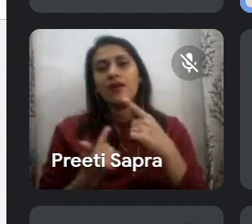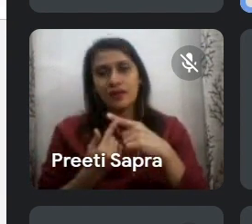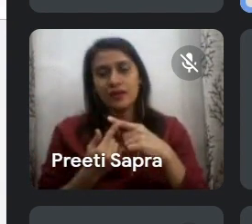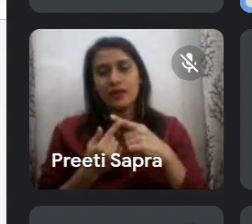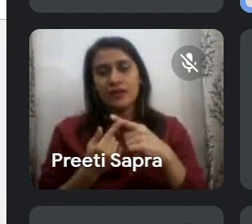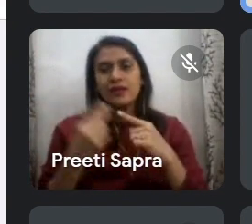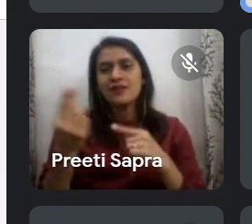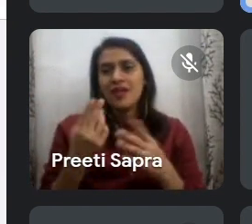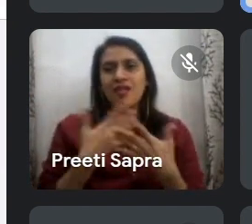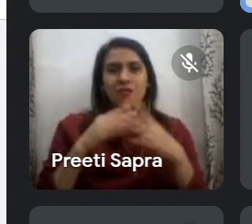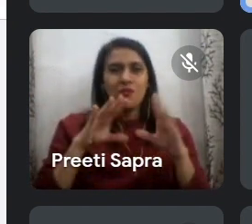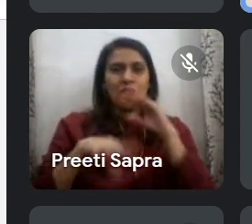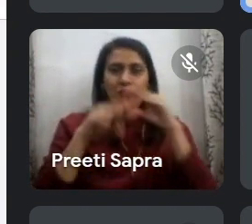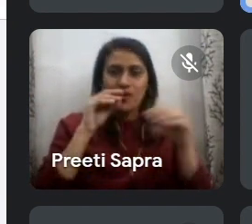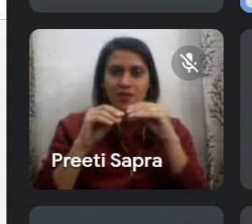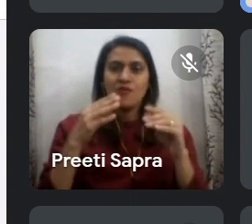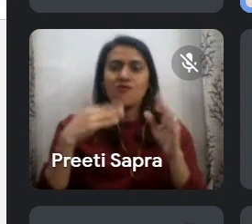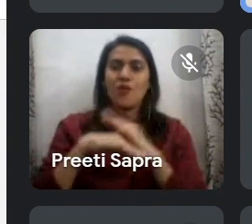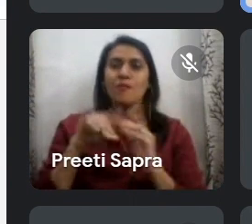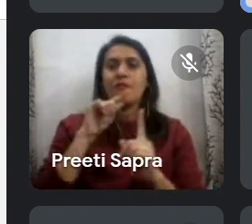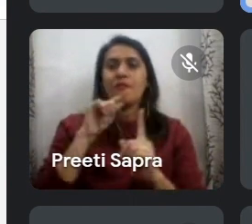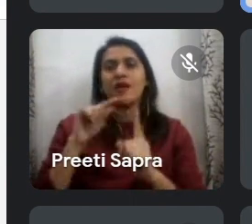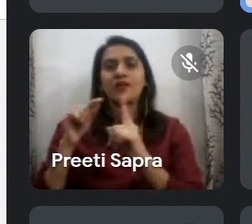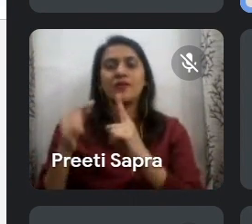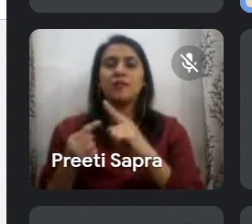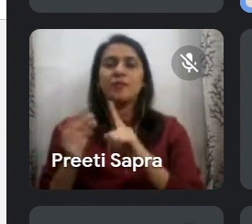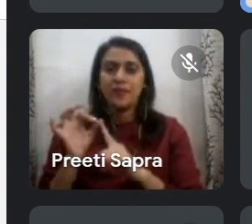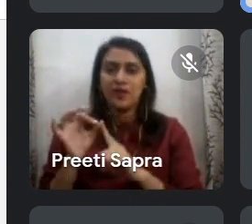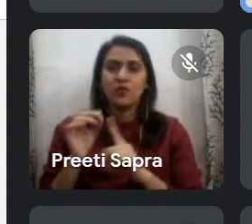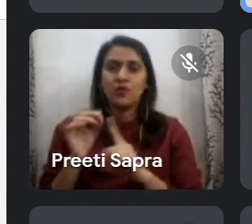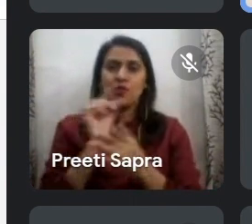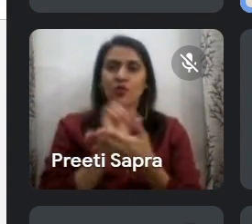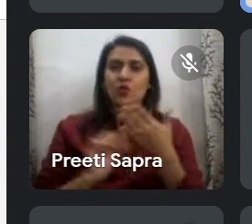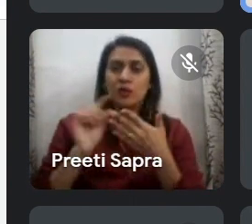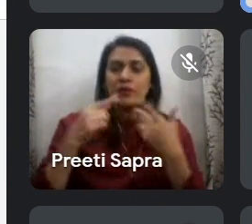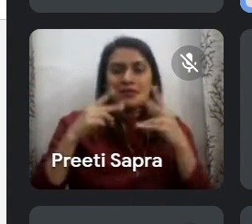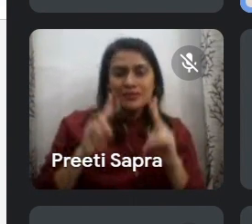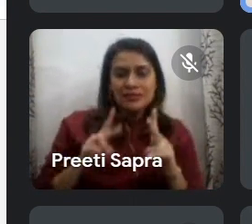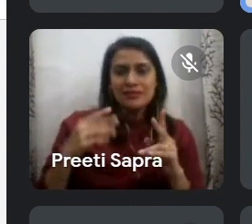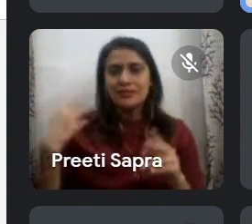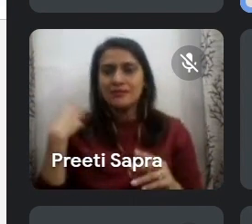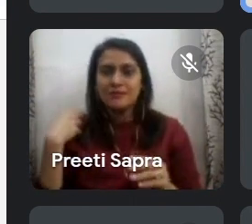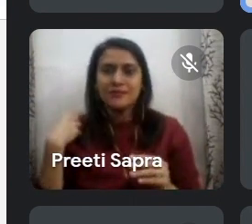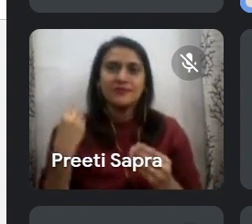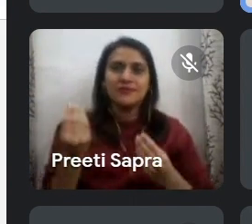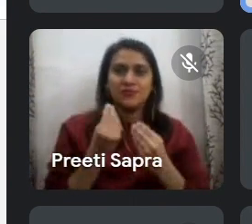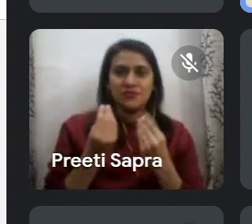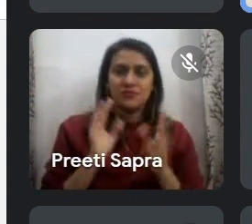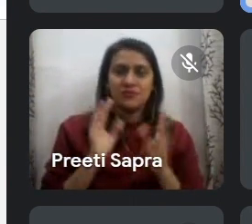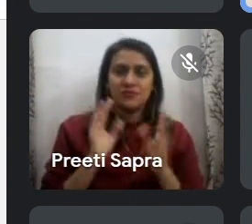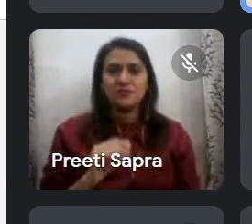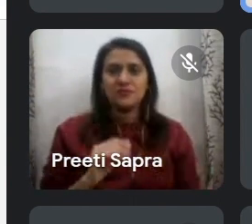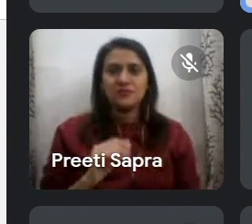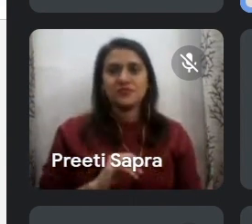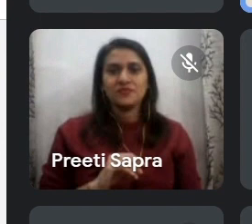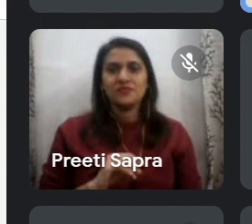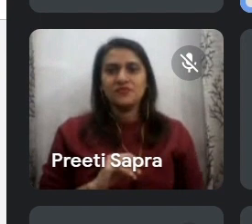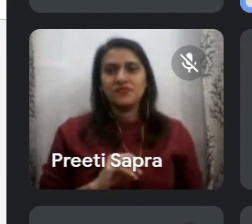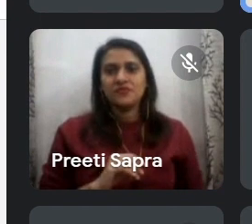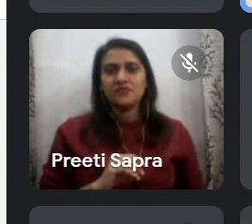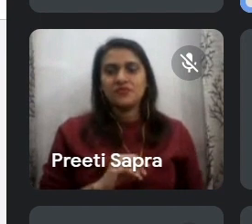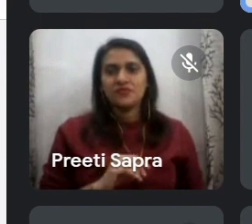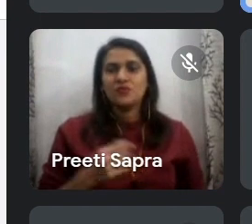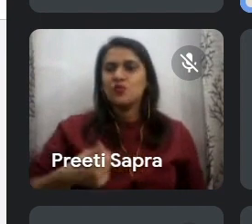is, in RV University. And even now, I had some problems with the like